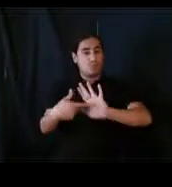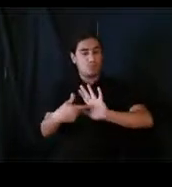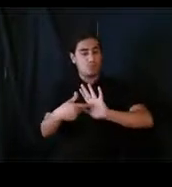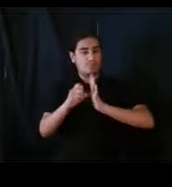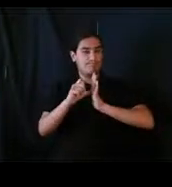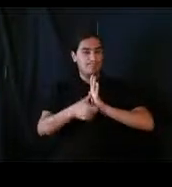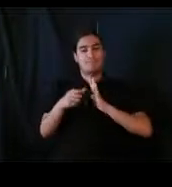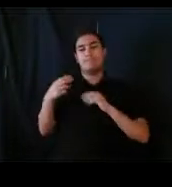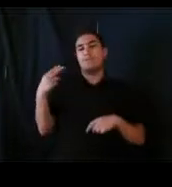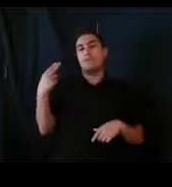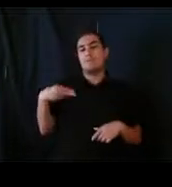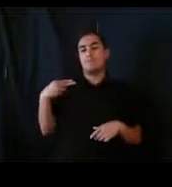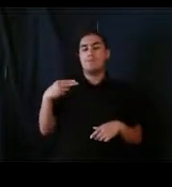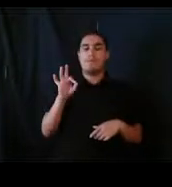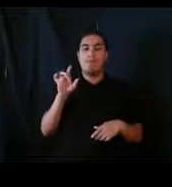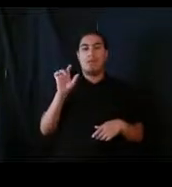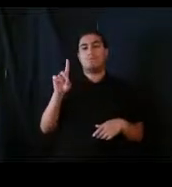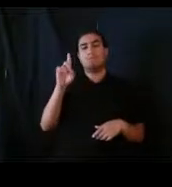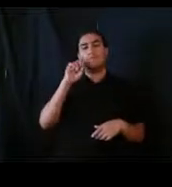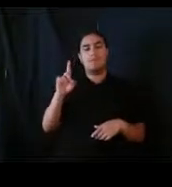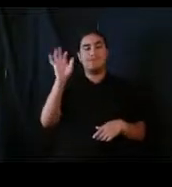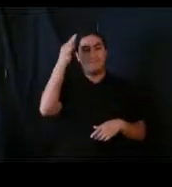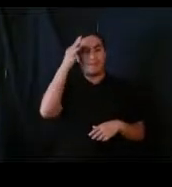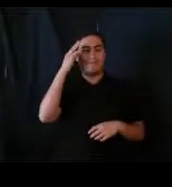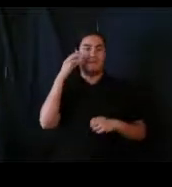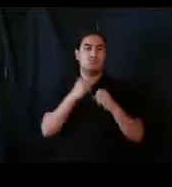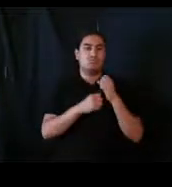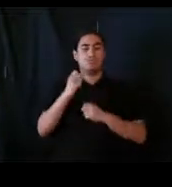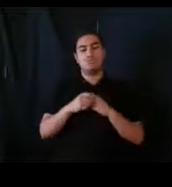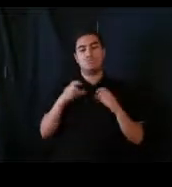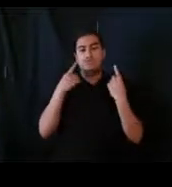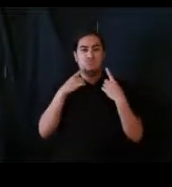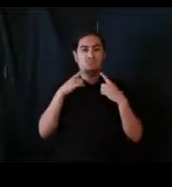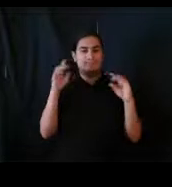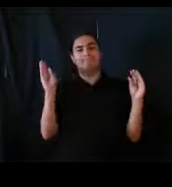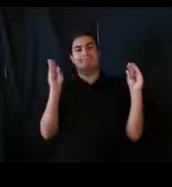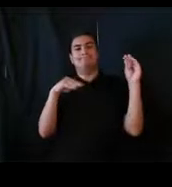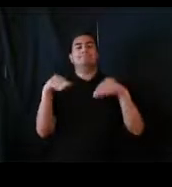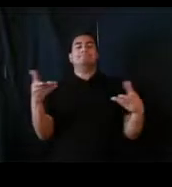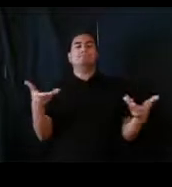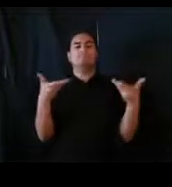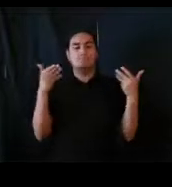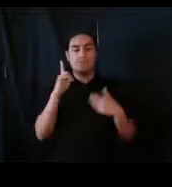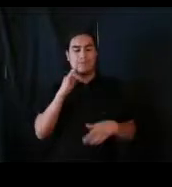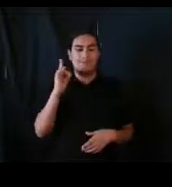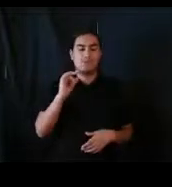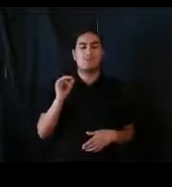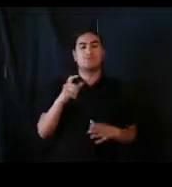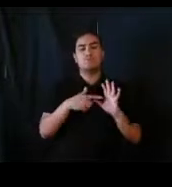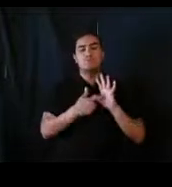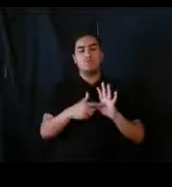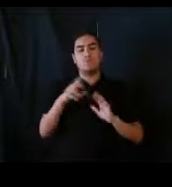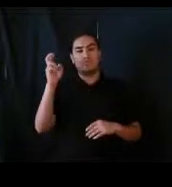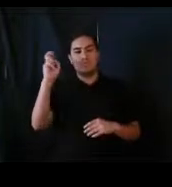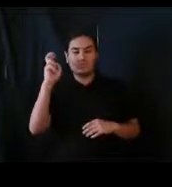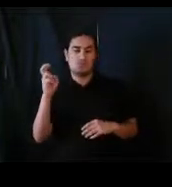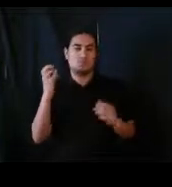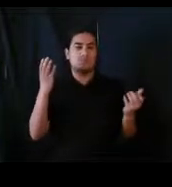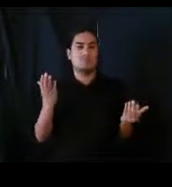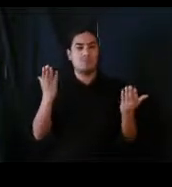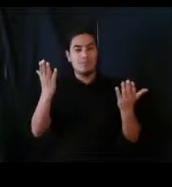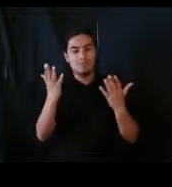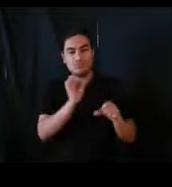putting the historic influx of federal infrastructure funding to work right here in california to improve our transportation assets create jobs and